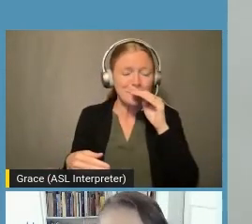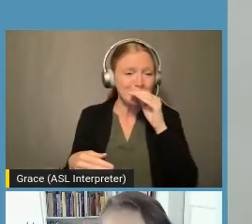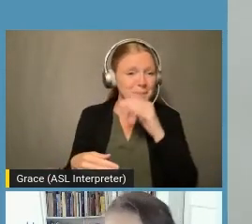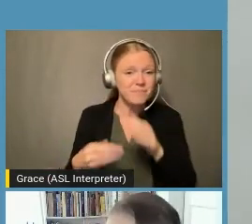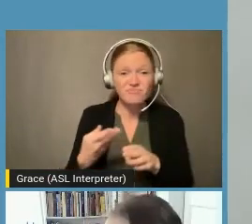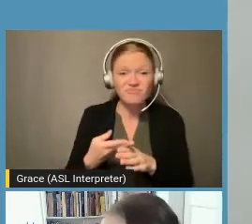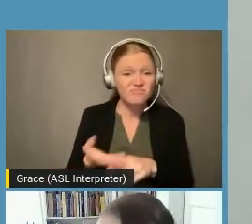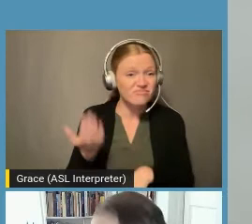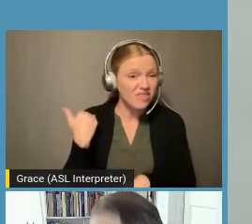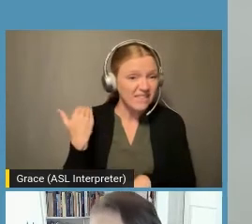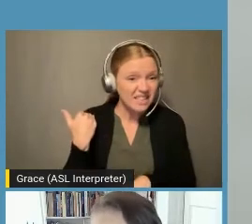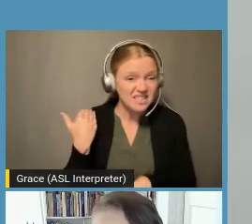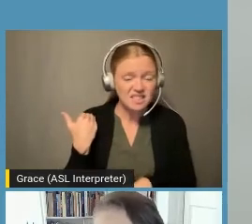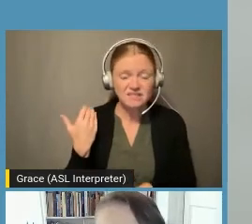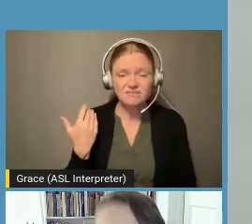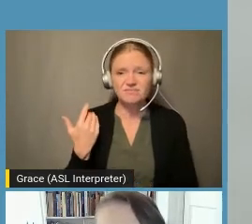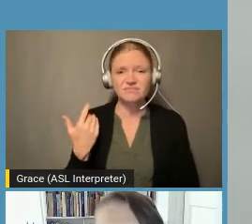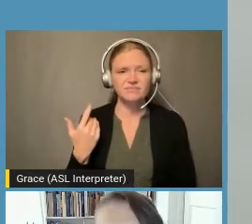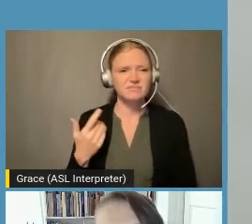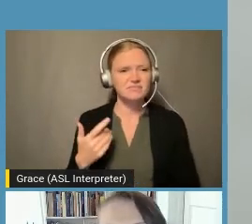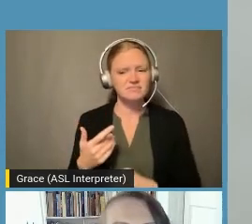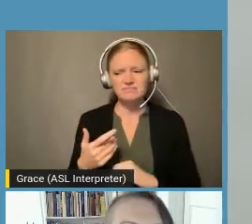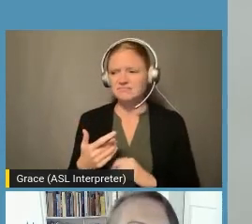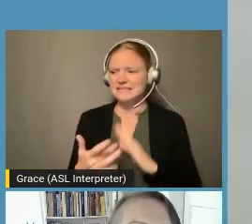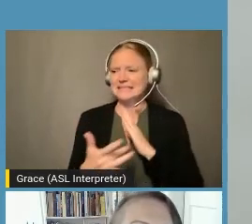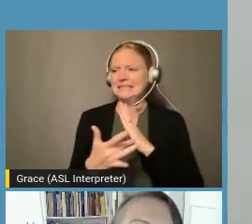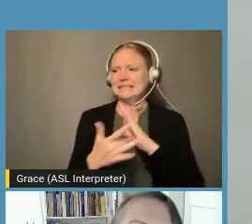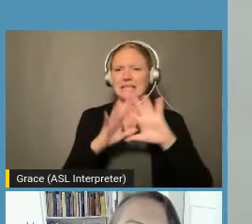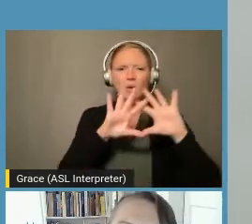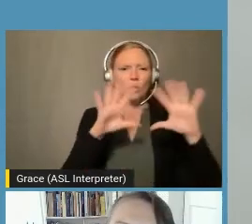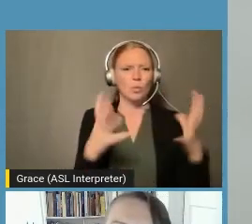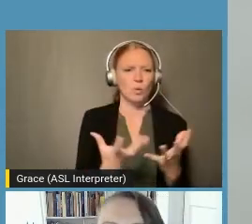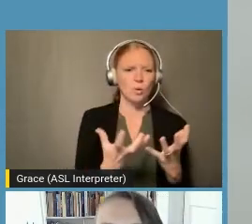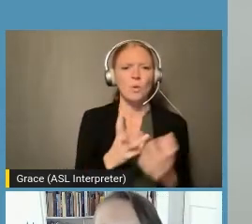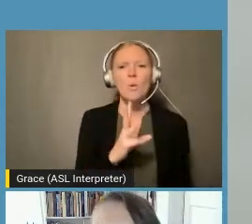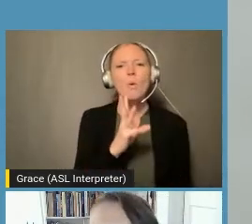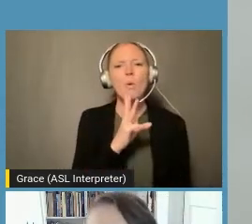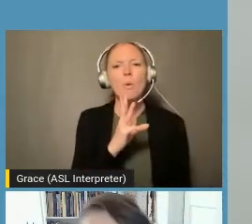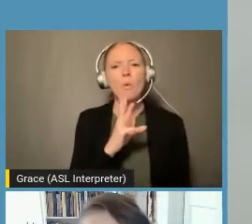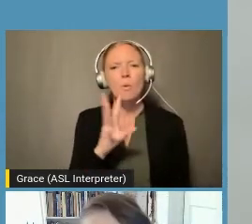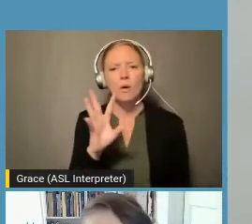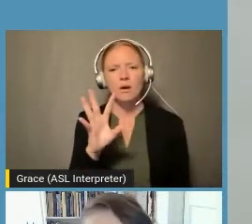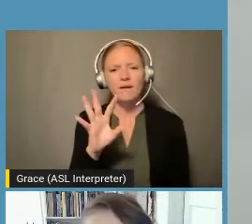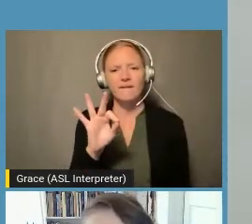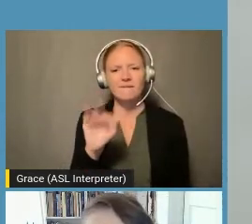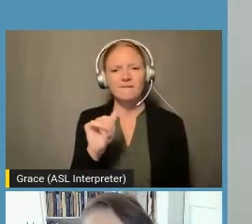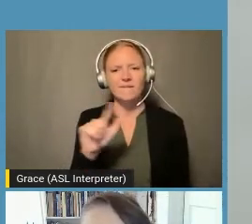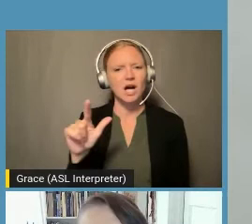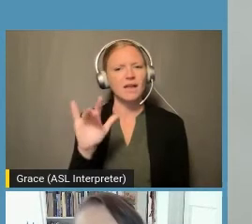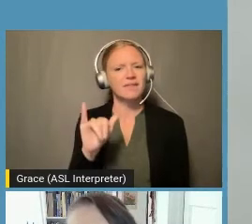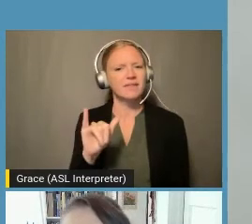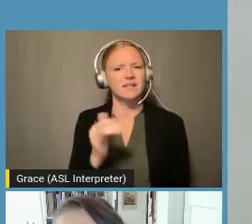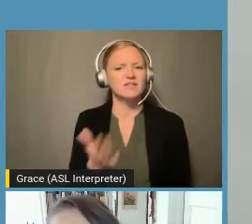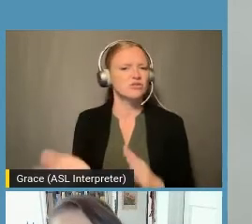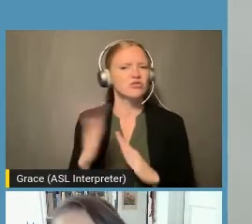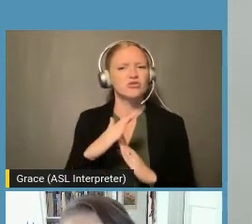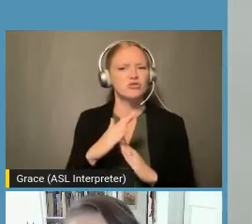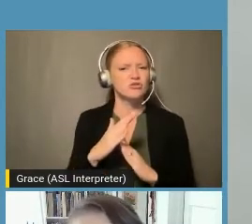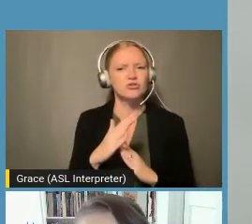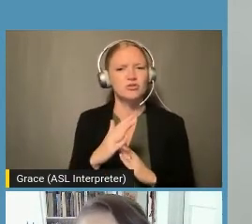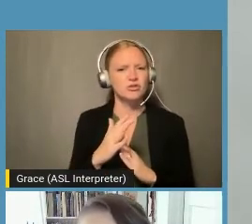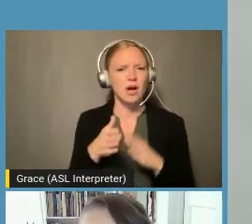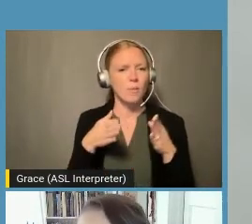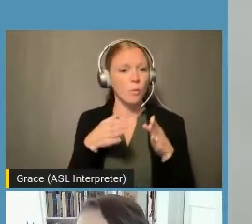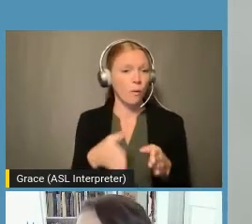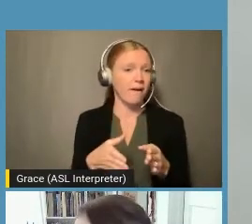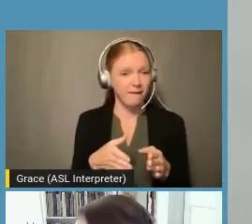previously in sort of the tech space, waterfall is the predominant method of planning and implementing